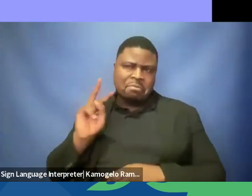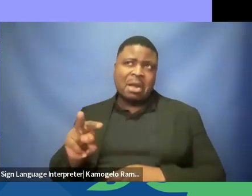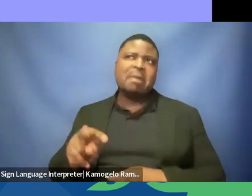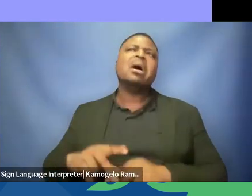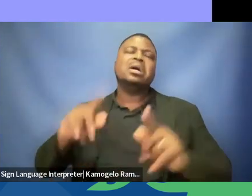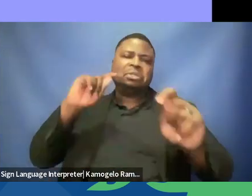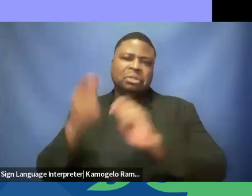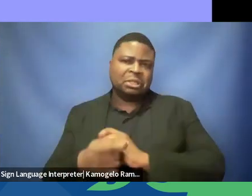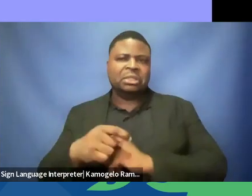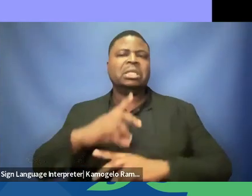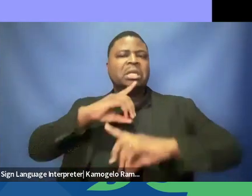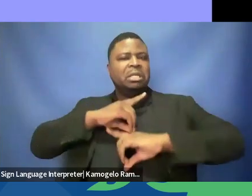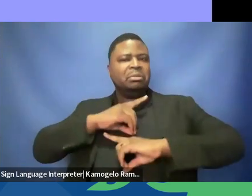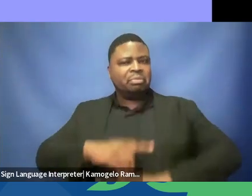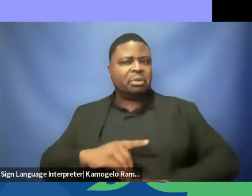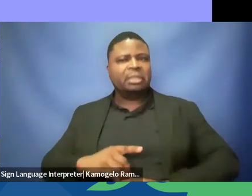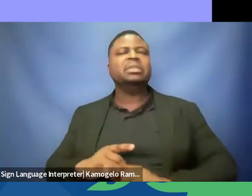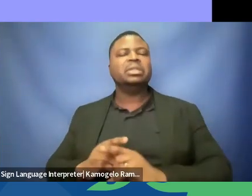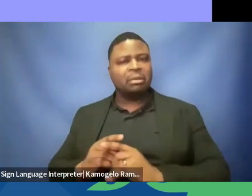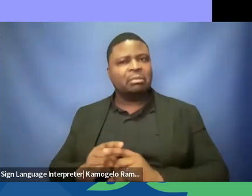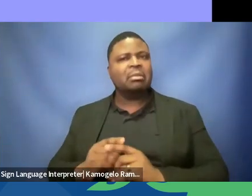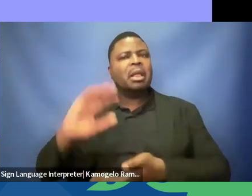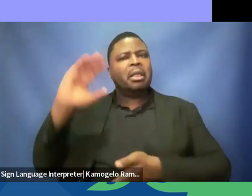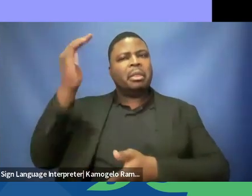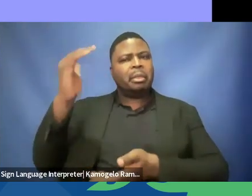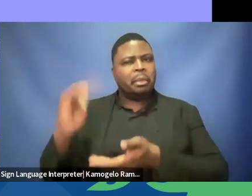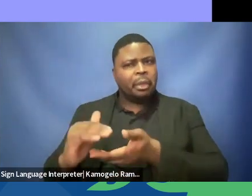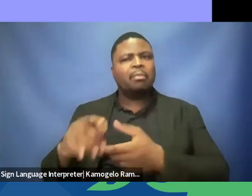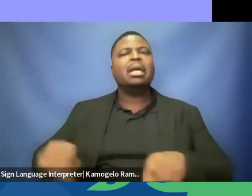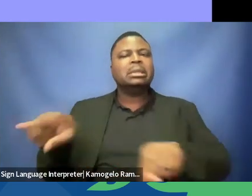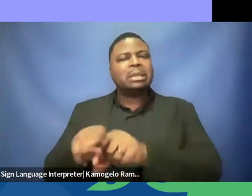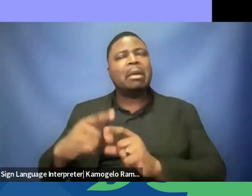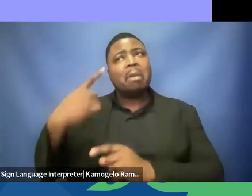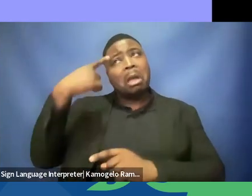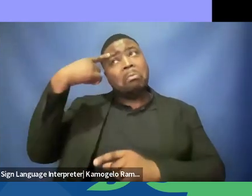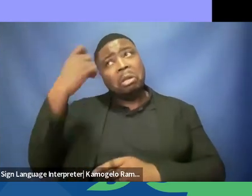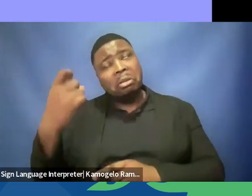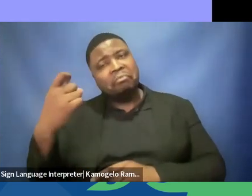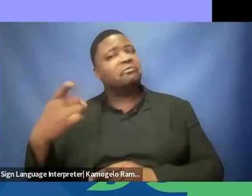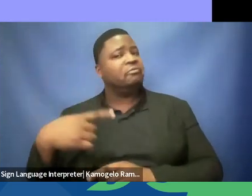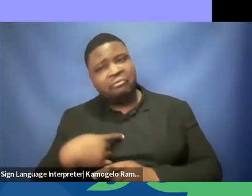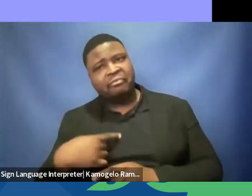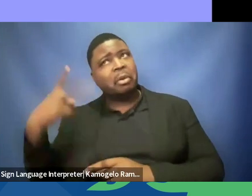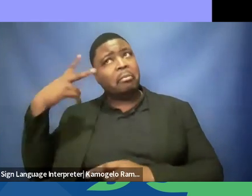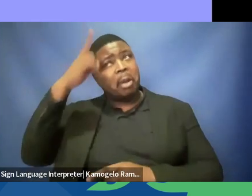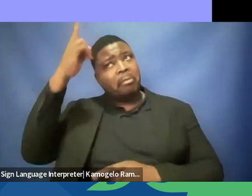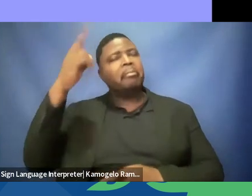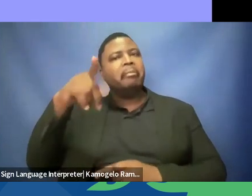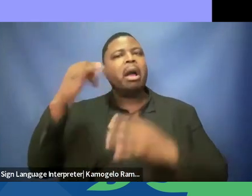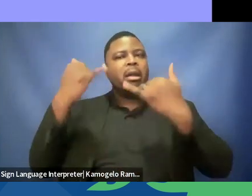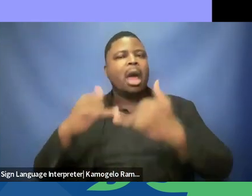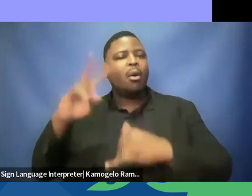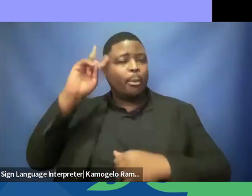Their perceptions had changed. Their beliefs towards CAT had also changed. Policy in